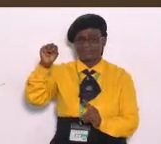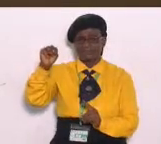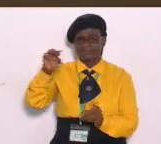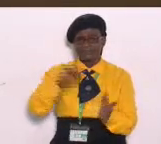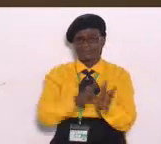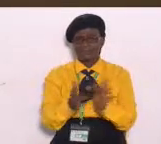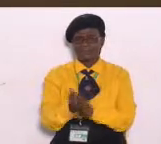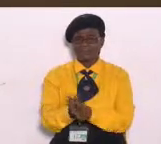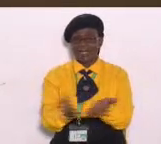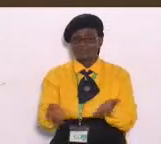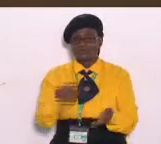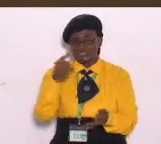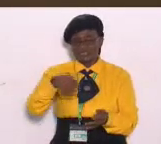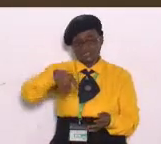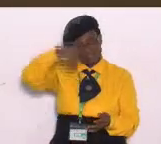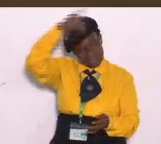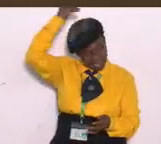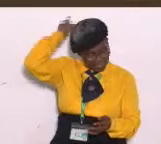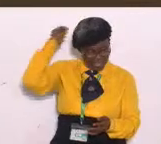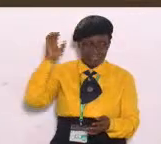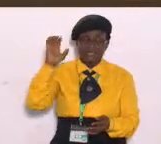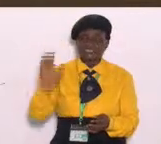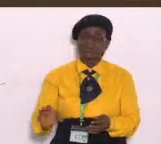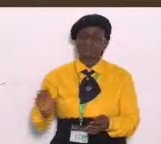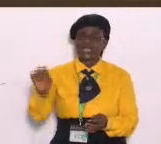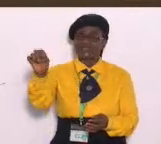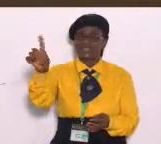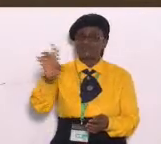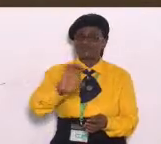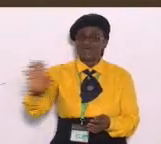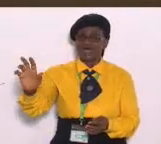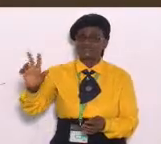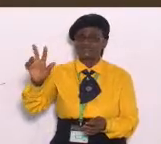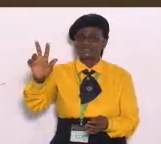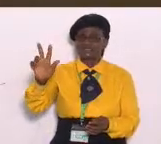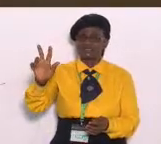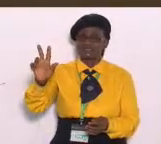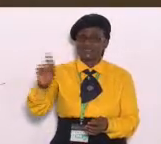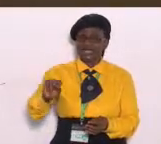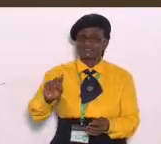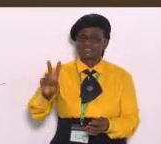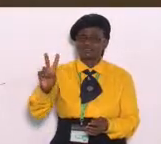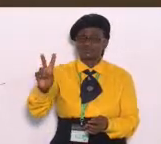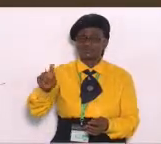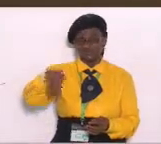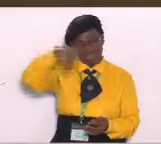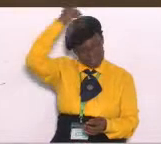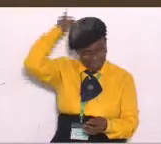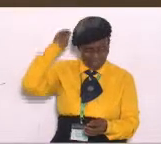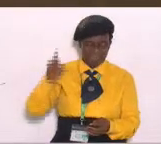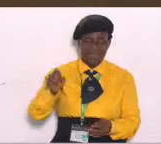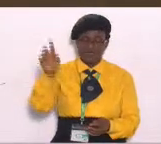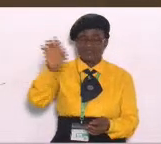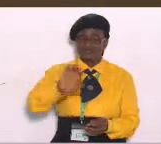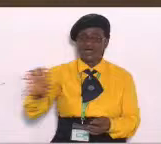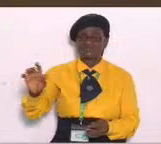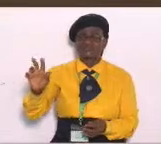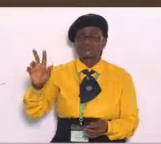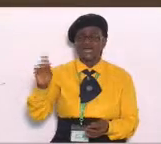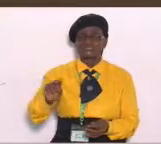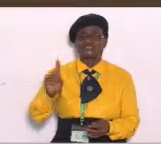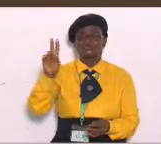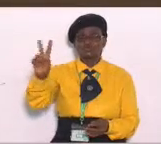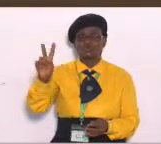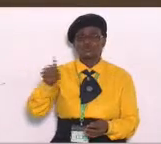11, verse 32, Daniel 11, verse 32, it says,